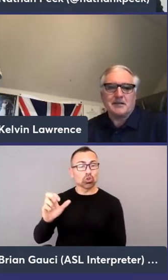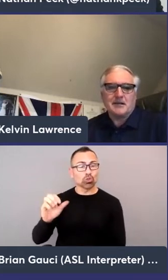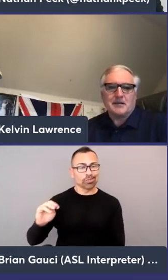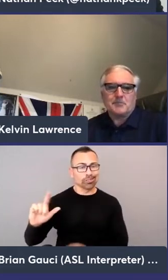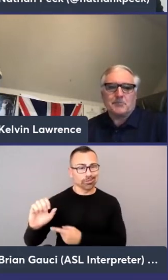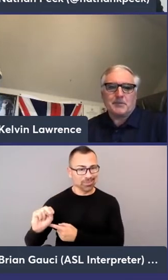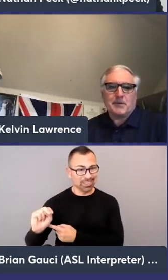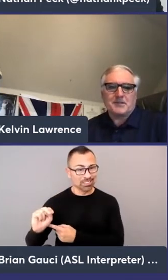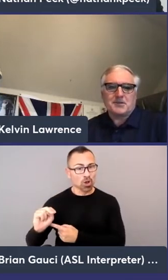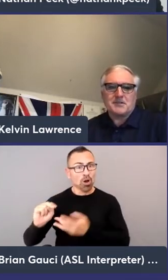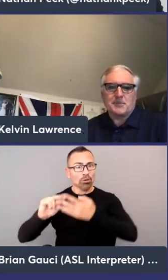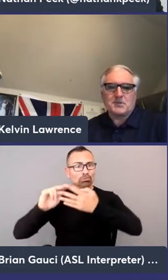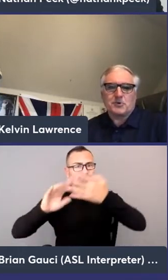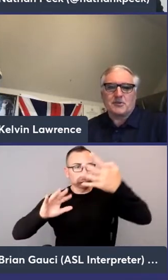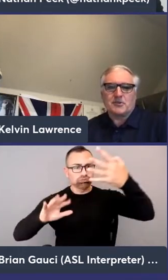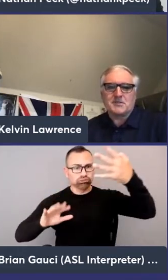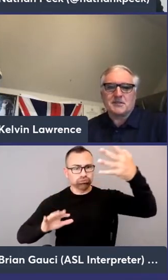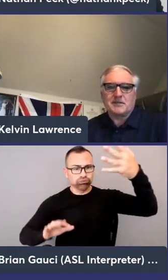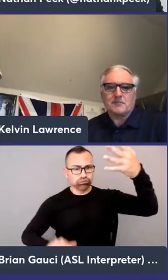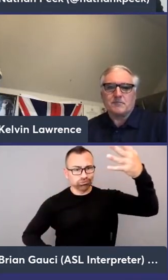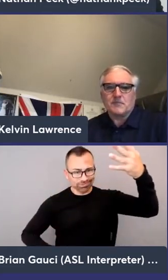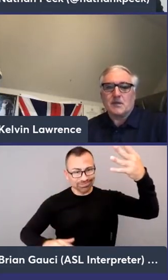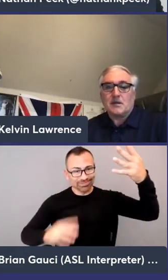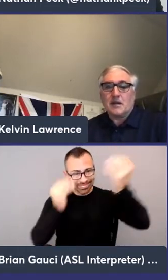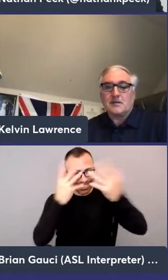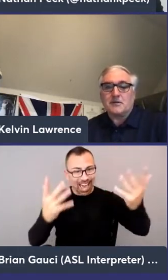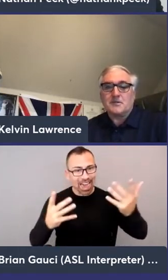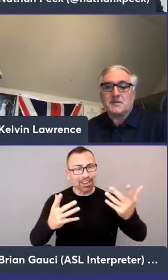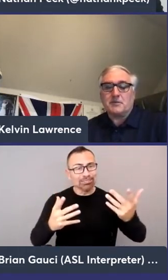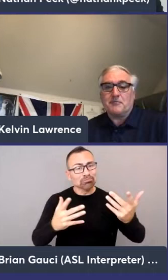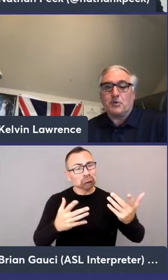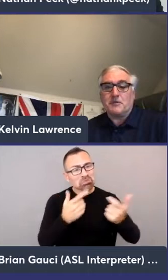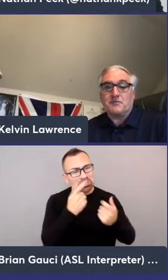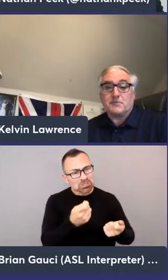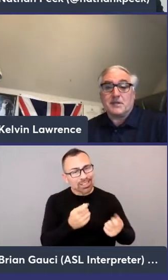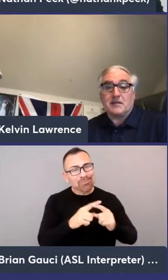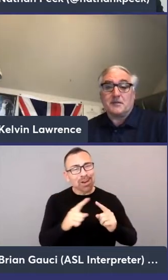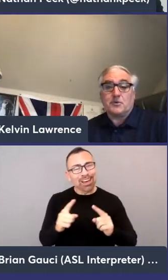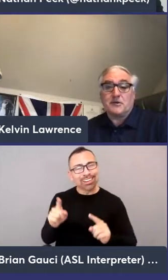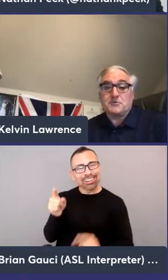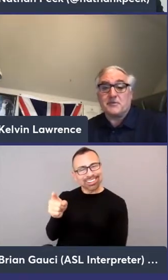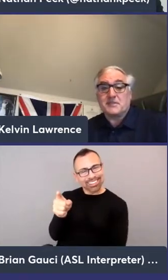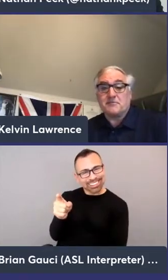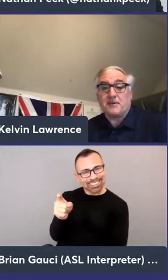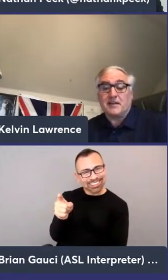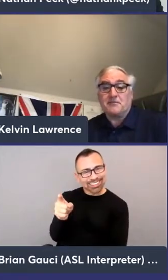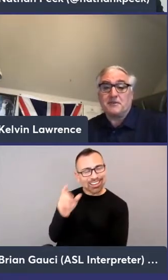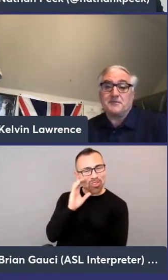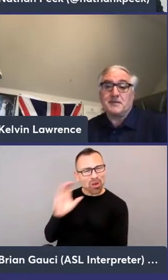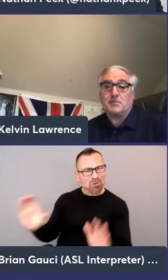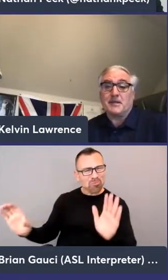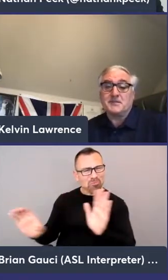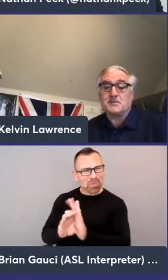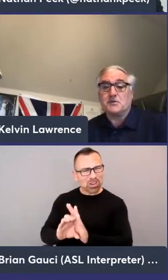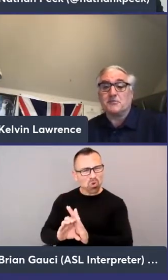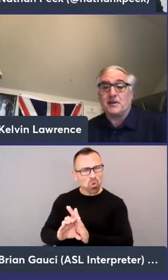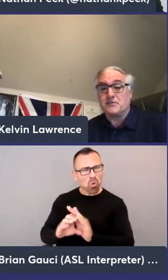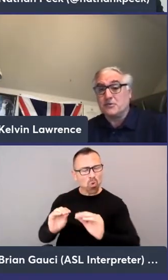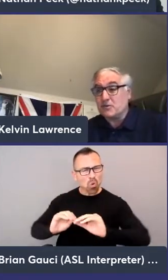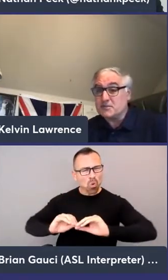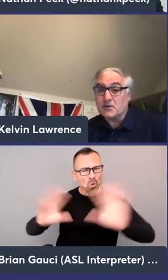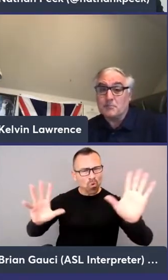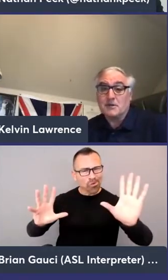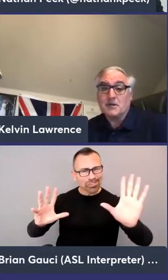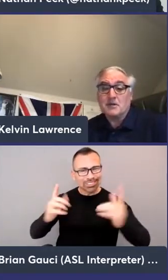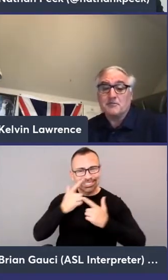again, the picture is much more interesting. And you can see what we've done in the query is we've said find 15 places you can fly